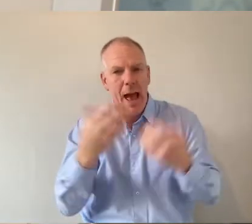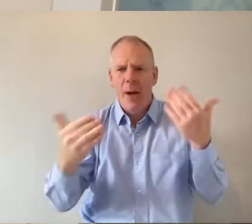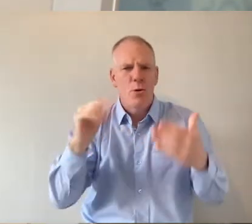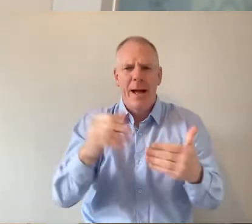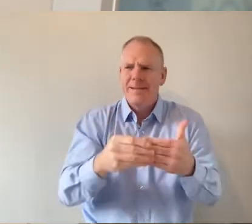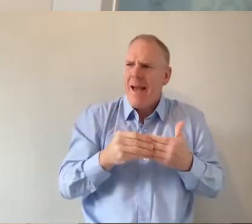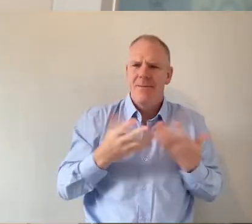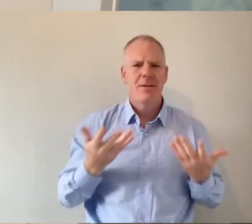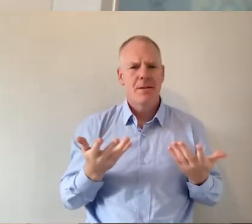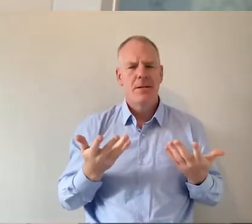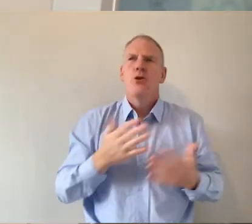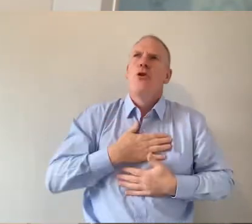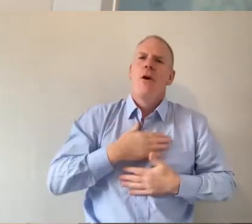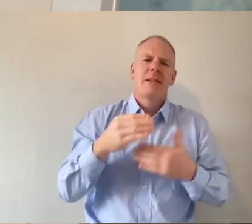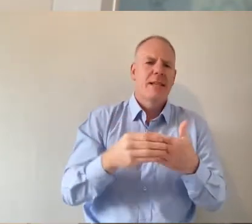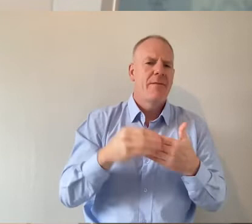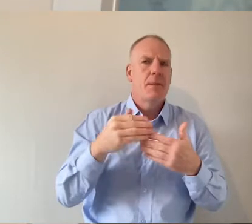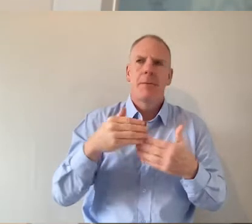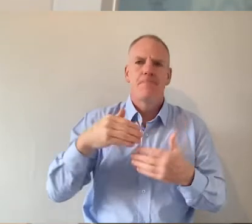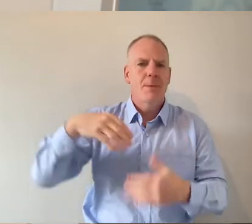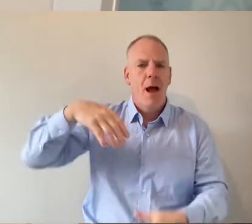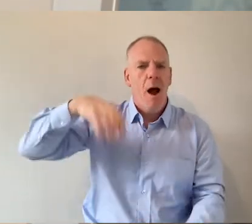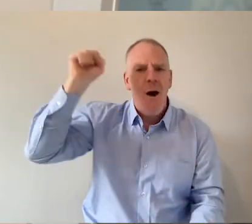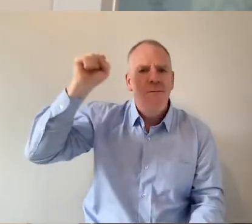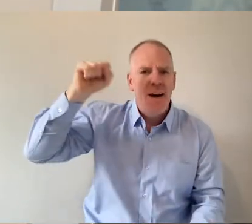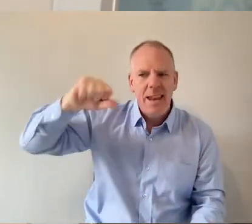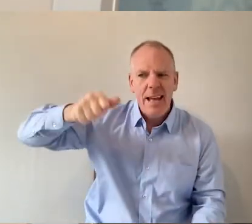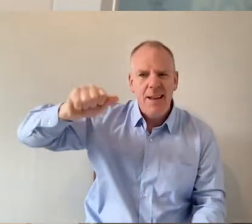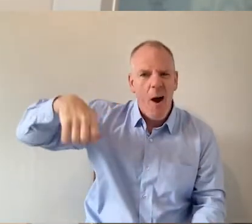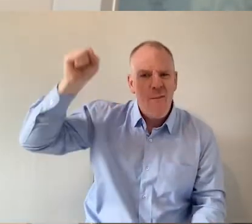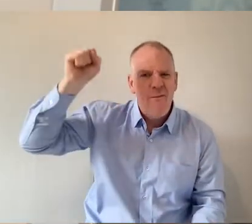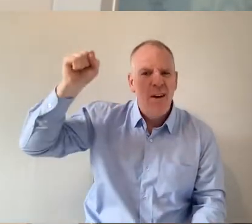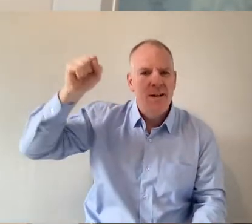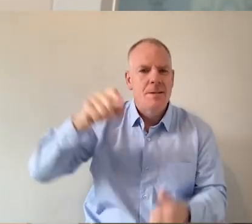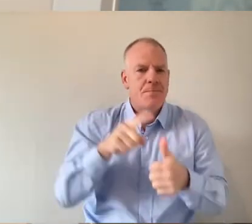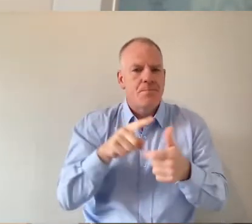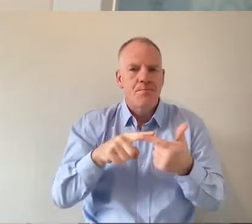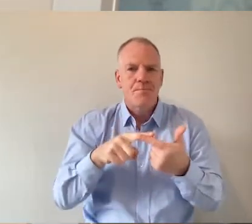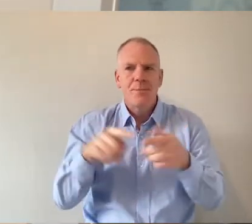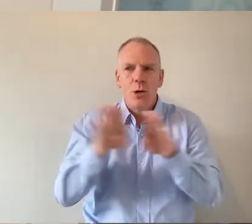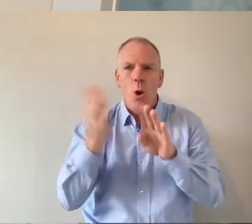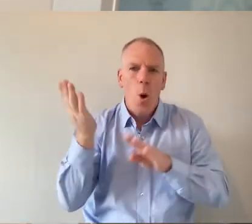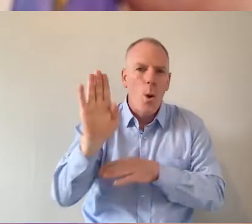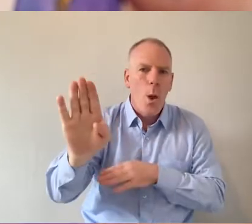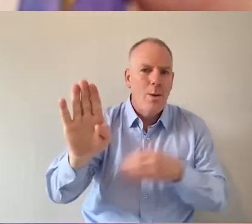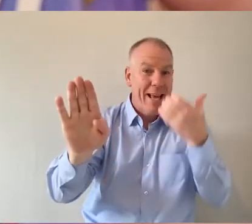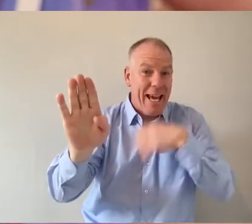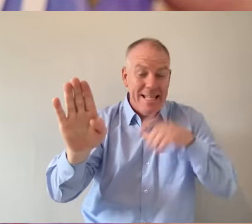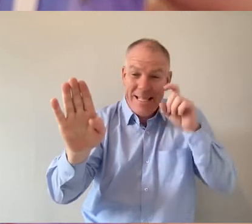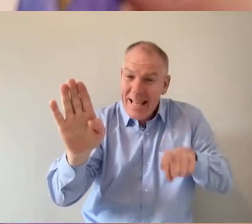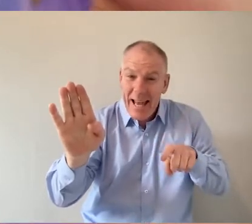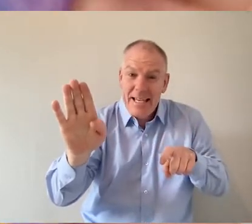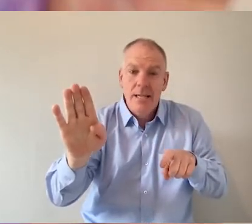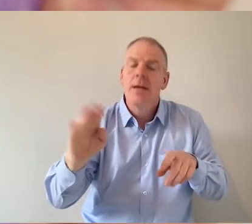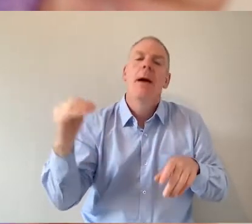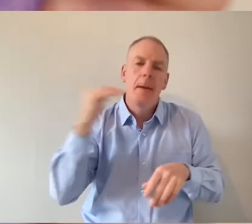save energy. She loves saving energy by turning off light switches when they're not being used, by keeping doors shut to keep heat in the house. It's